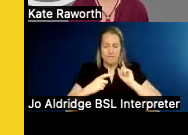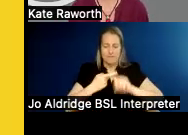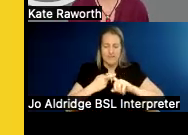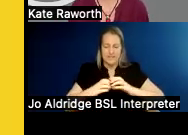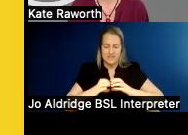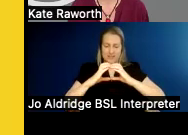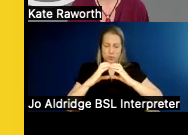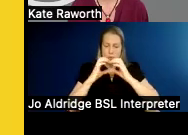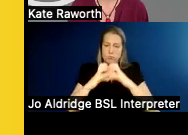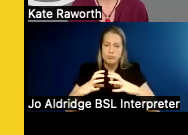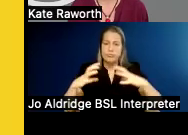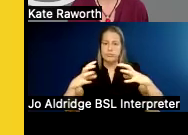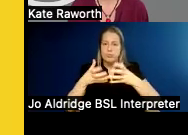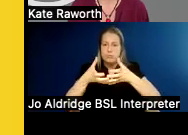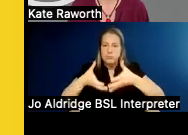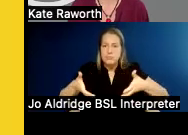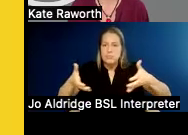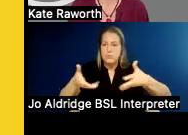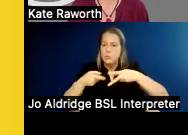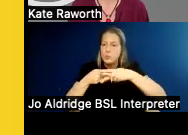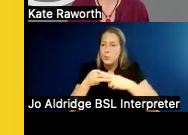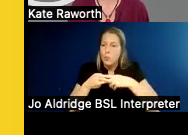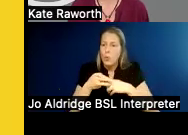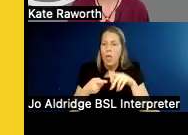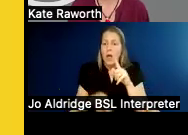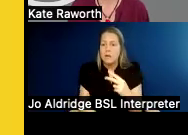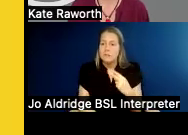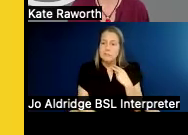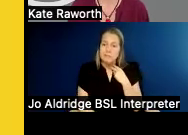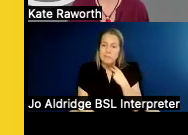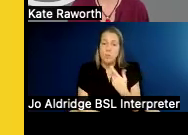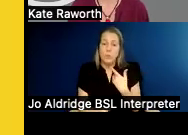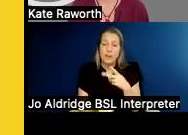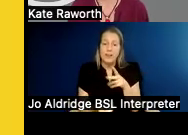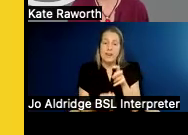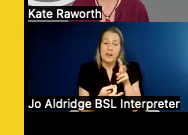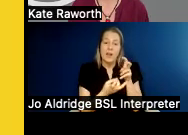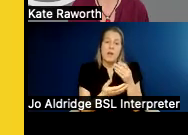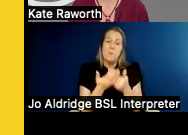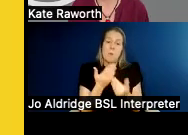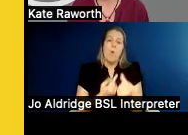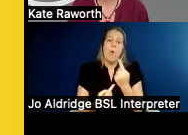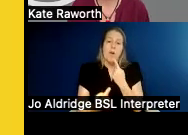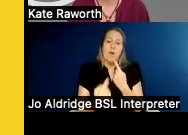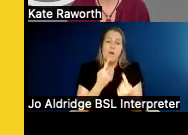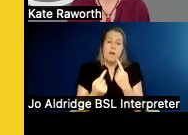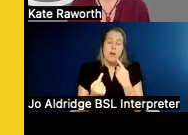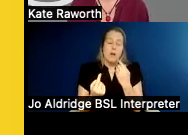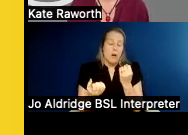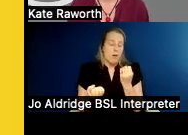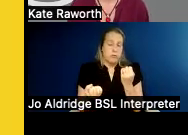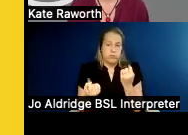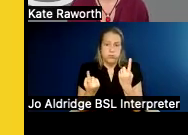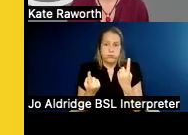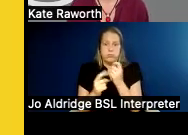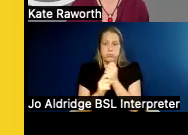about. The downside is it tells us more than we ever knew before, that the world is so extremely out of balance. But we're